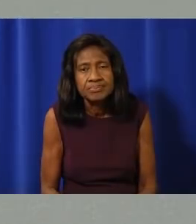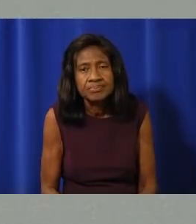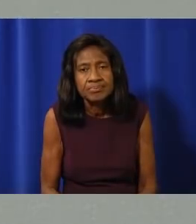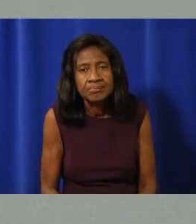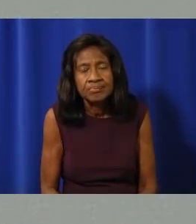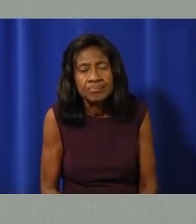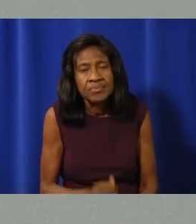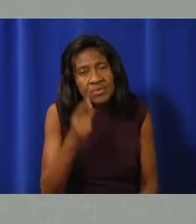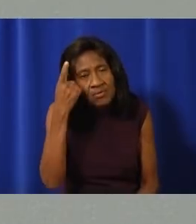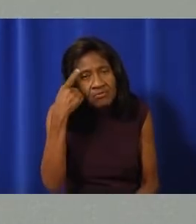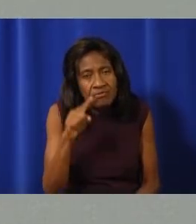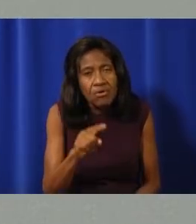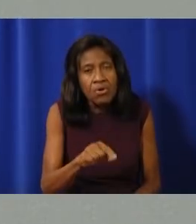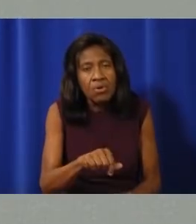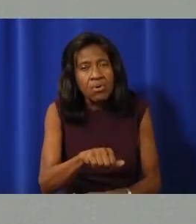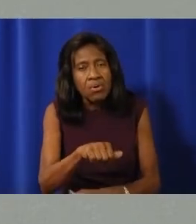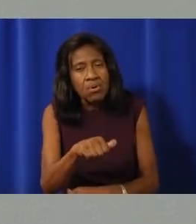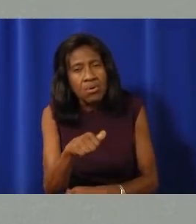other